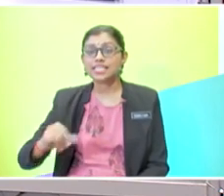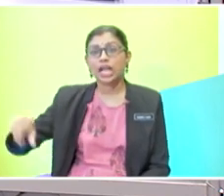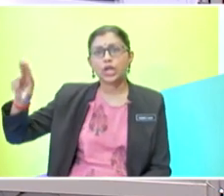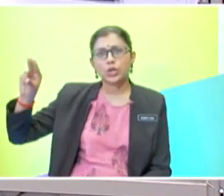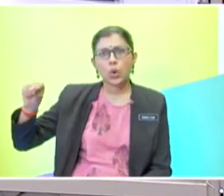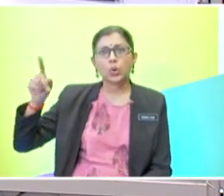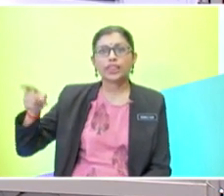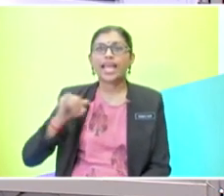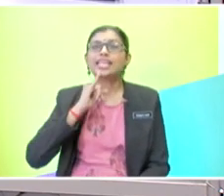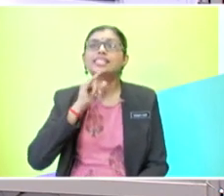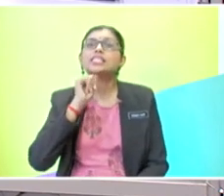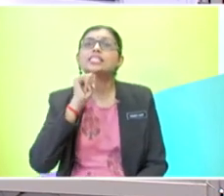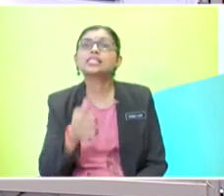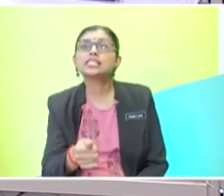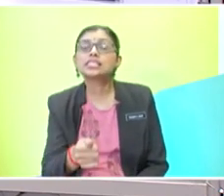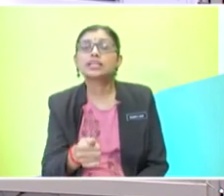there isn't, okay?